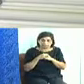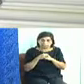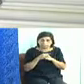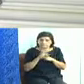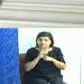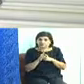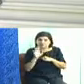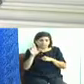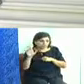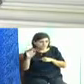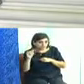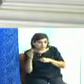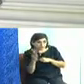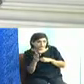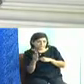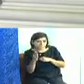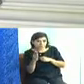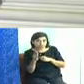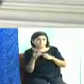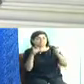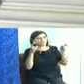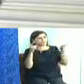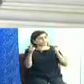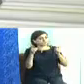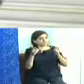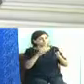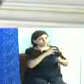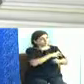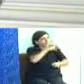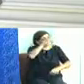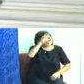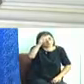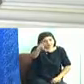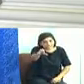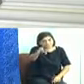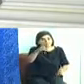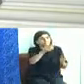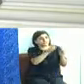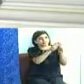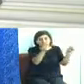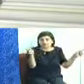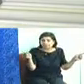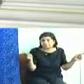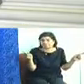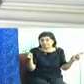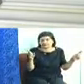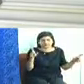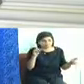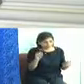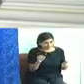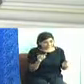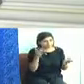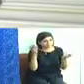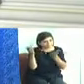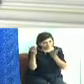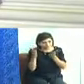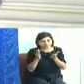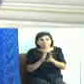It is his job to facilitate and empower you to do ministry.